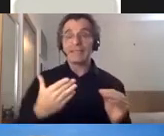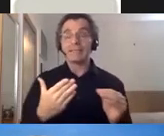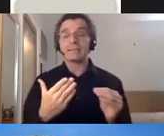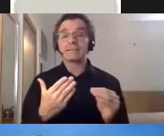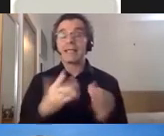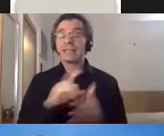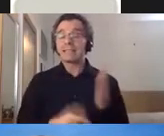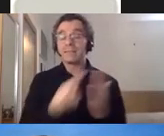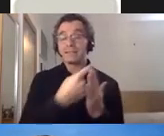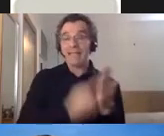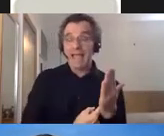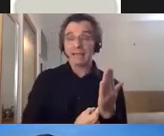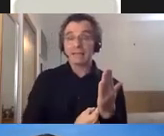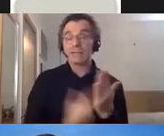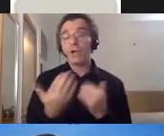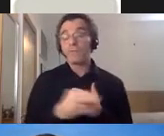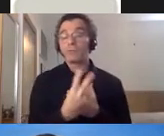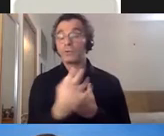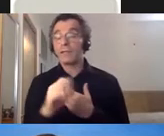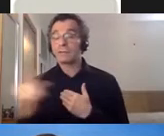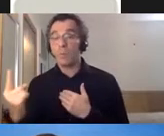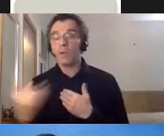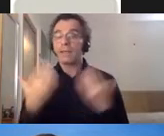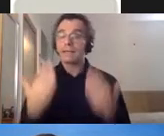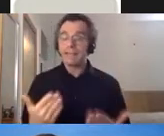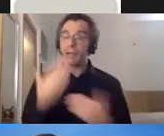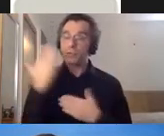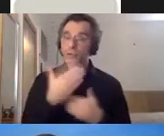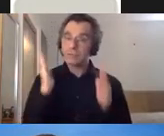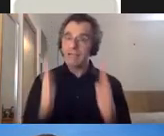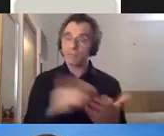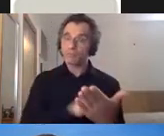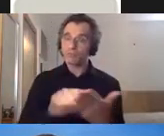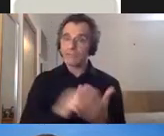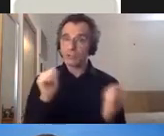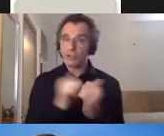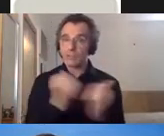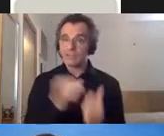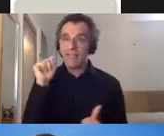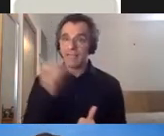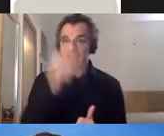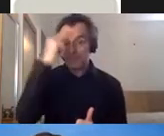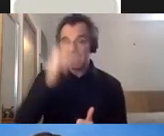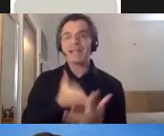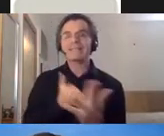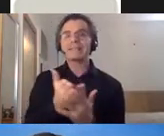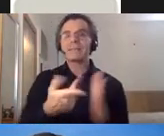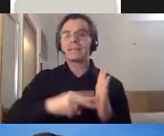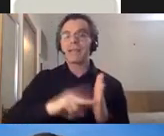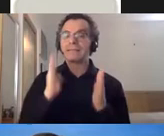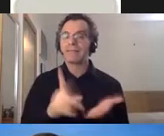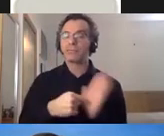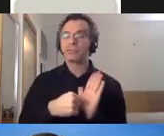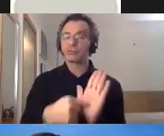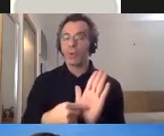a legal requirement has been in place obligating schools to produce written documents called accessibility plans. In